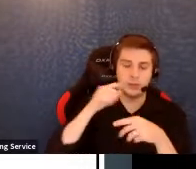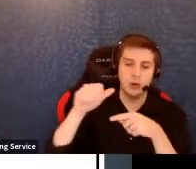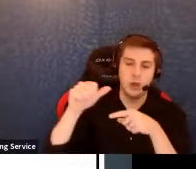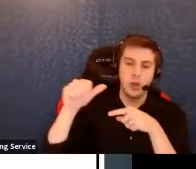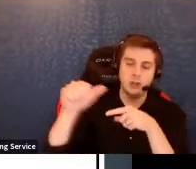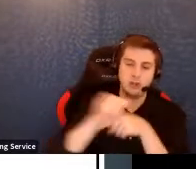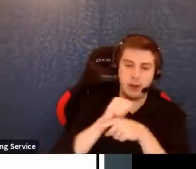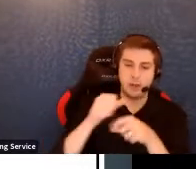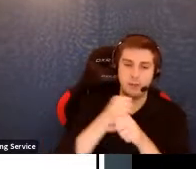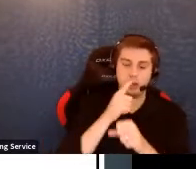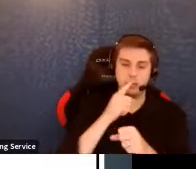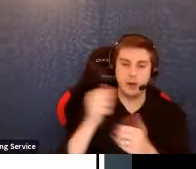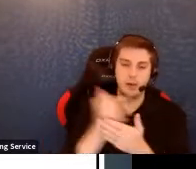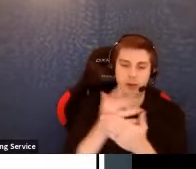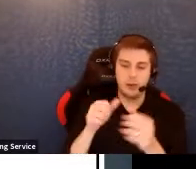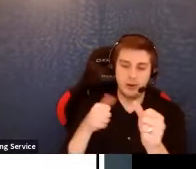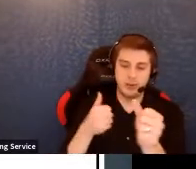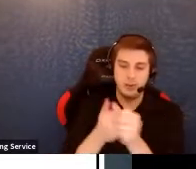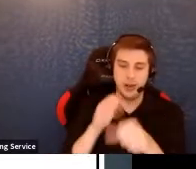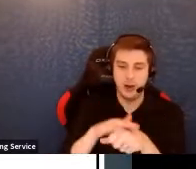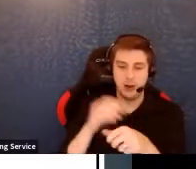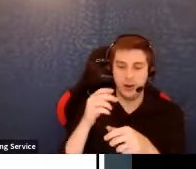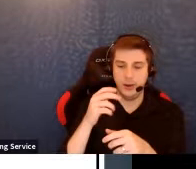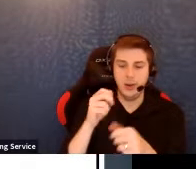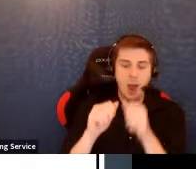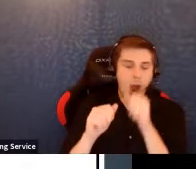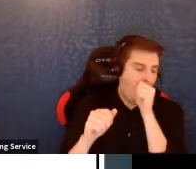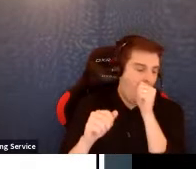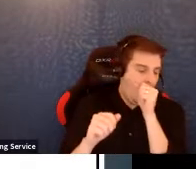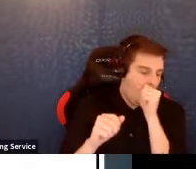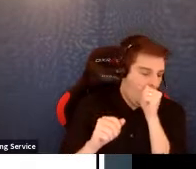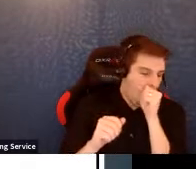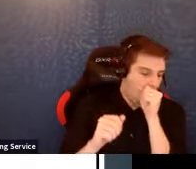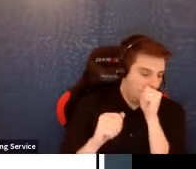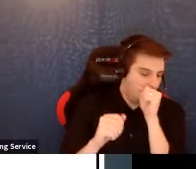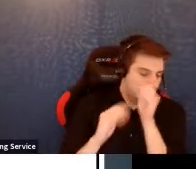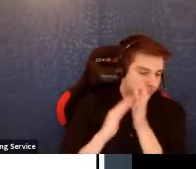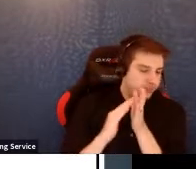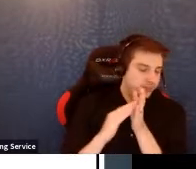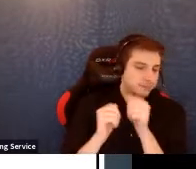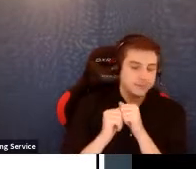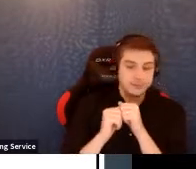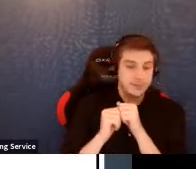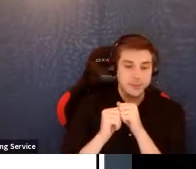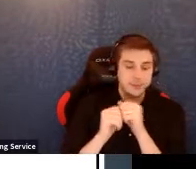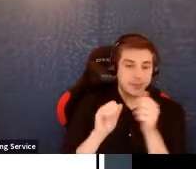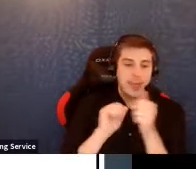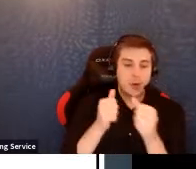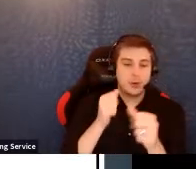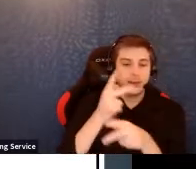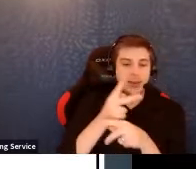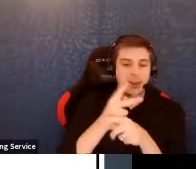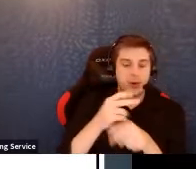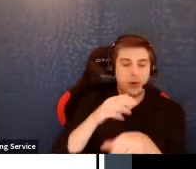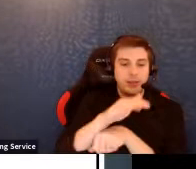on how to handle night flying activities. Now, our night flying waiver is only valid in